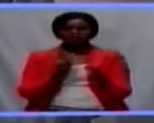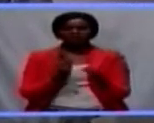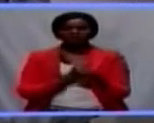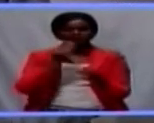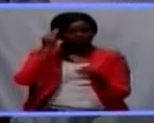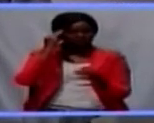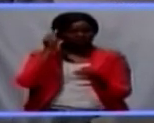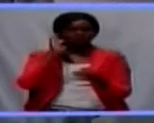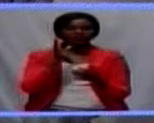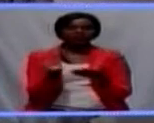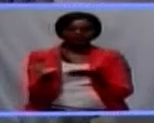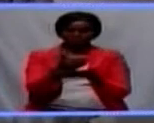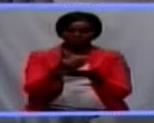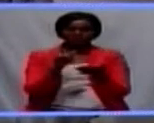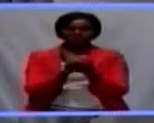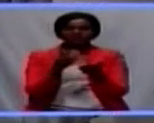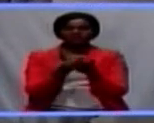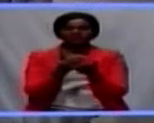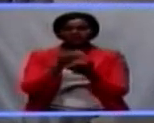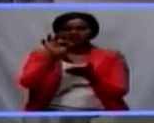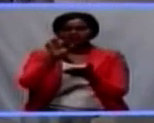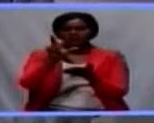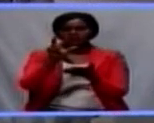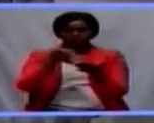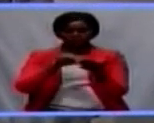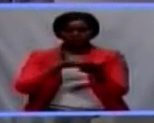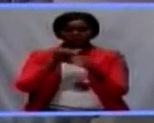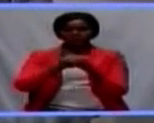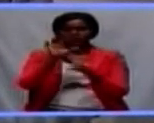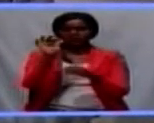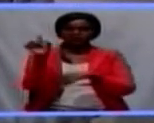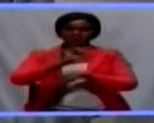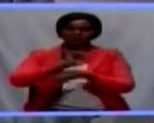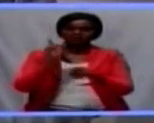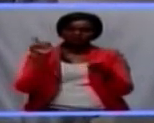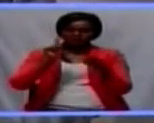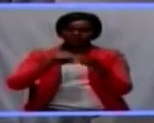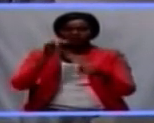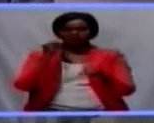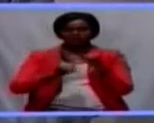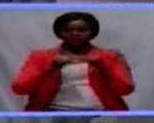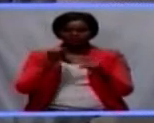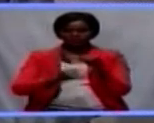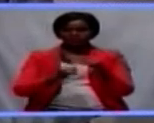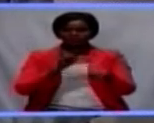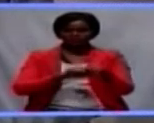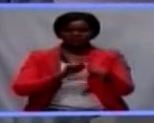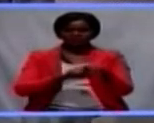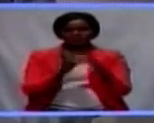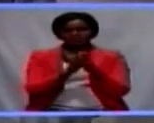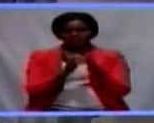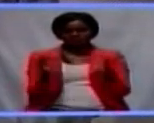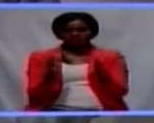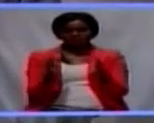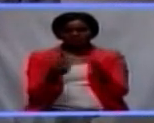we'll be collecting that kind of money, 93 million in 9 days, up to the end of the amnesty period, initially the